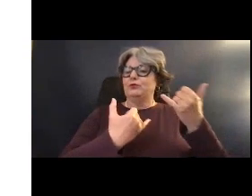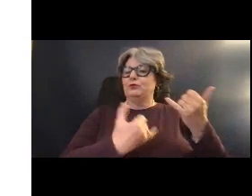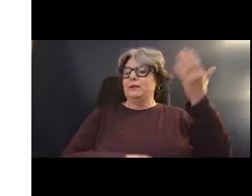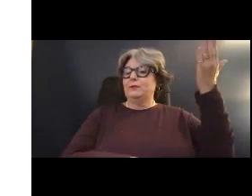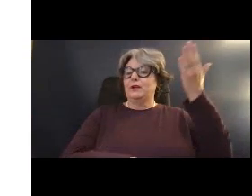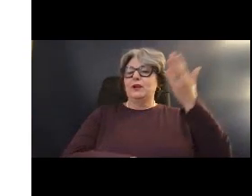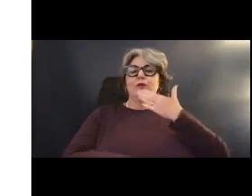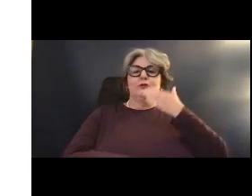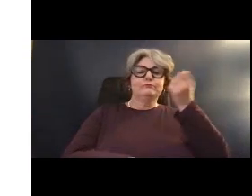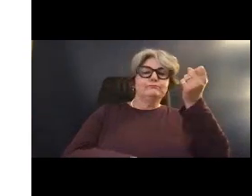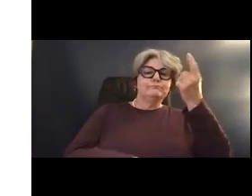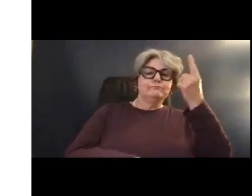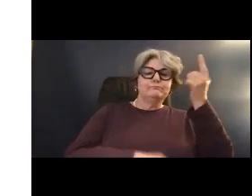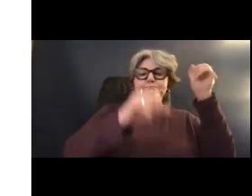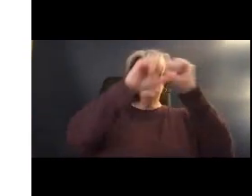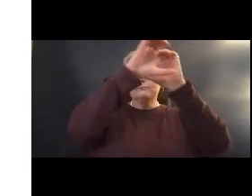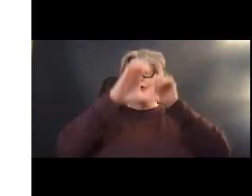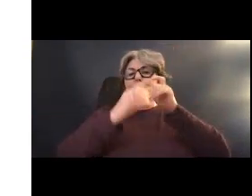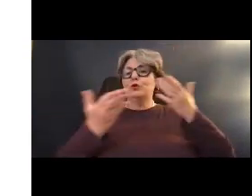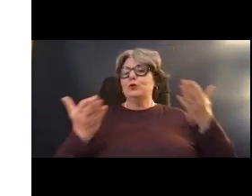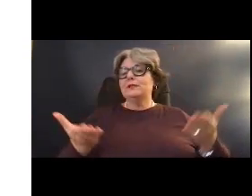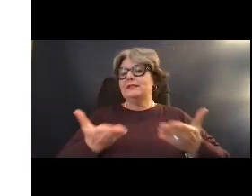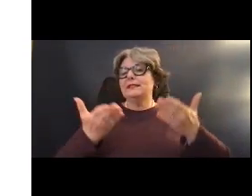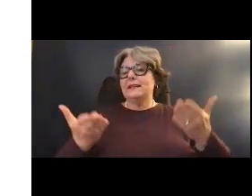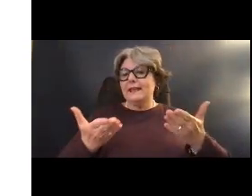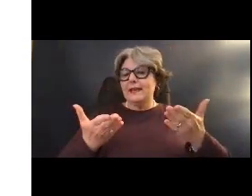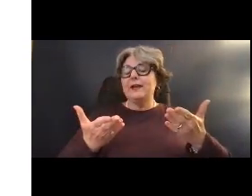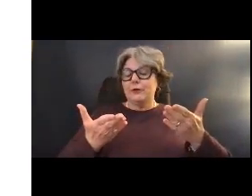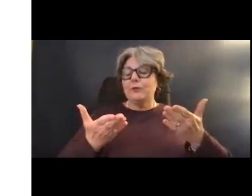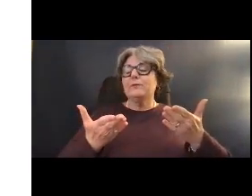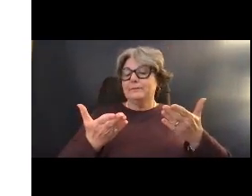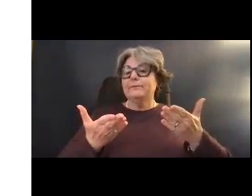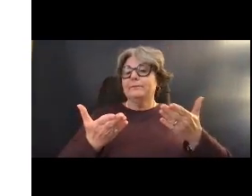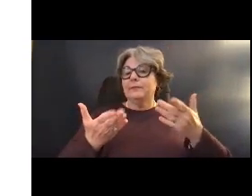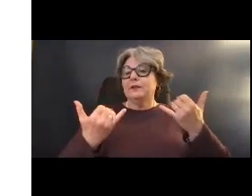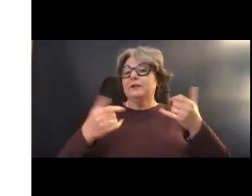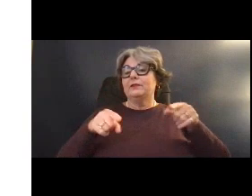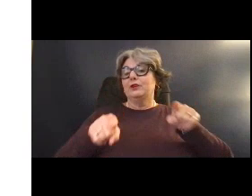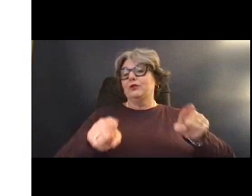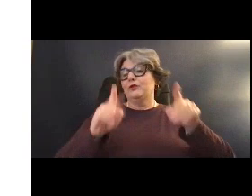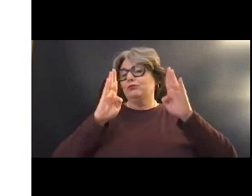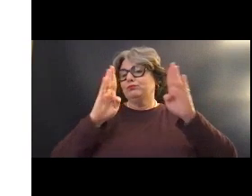great to get a better idea and understanding of where everyone is tuning in from.